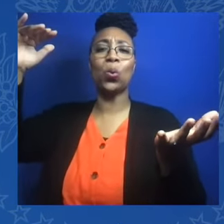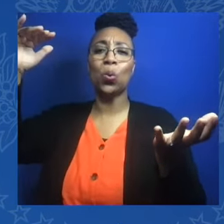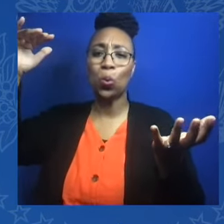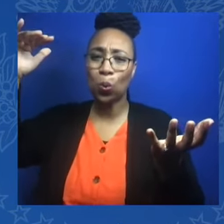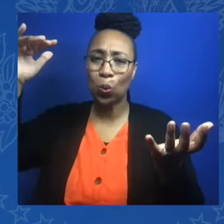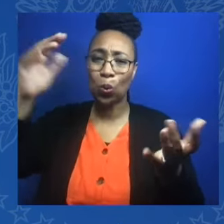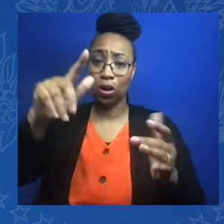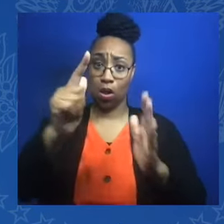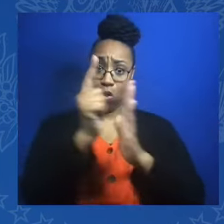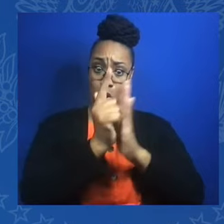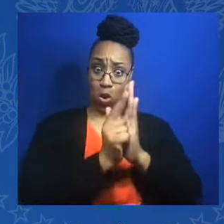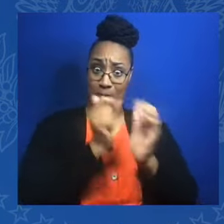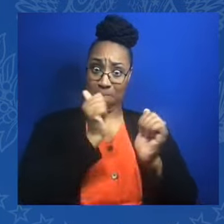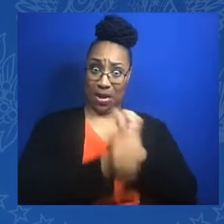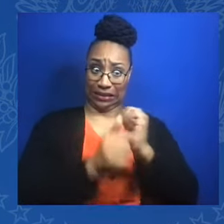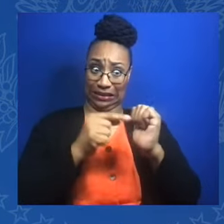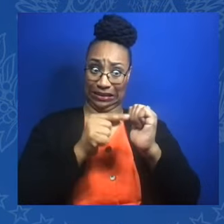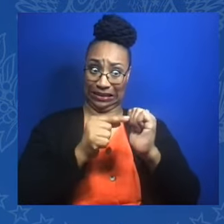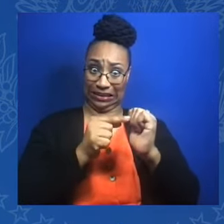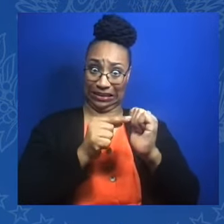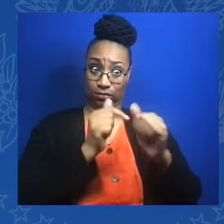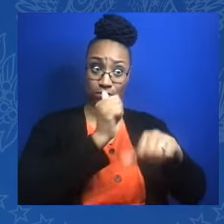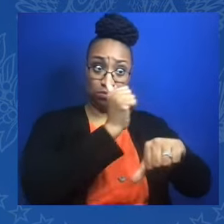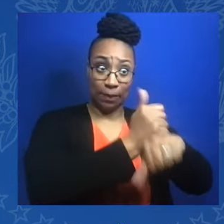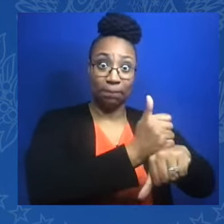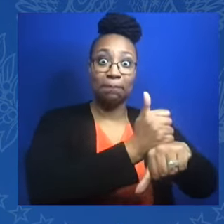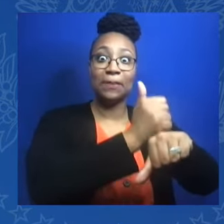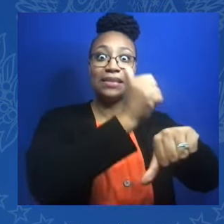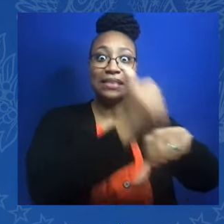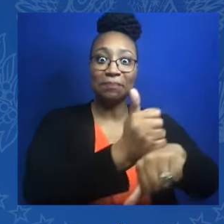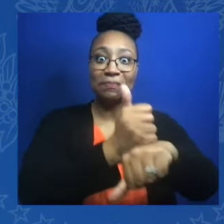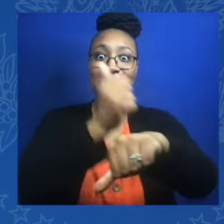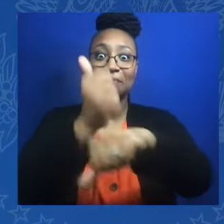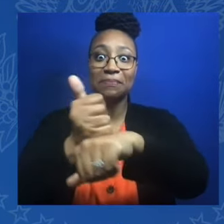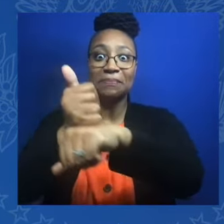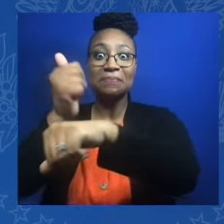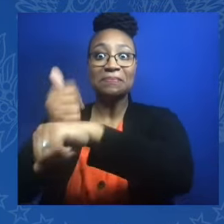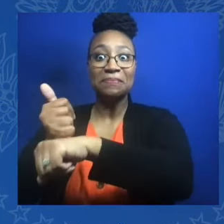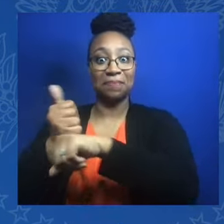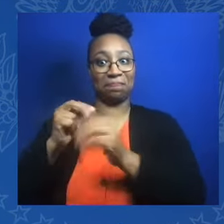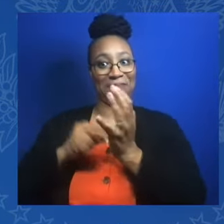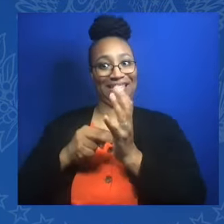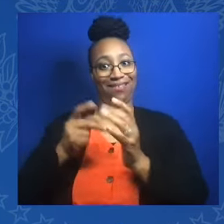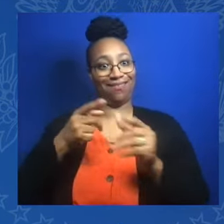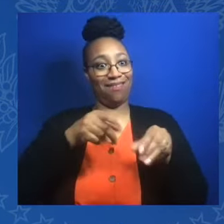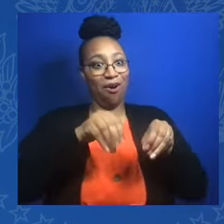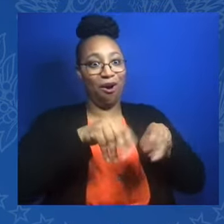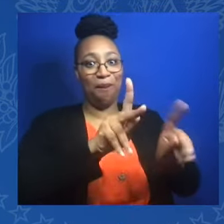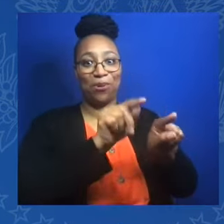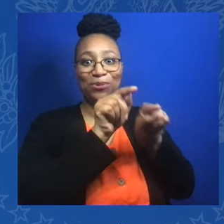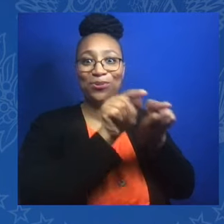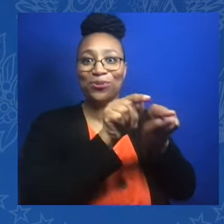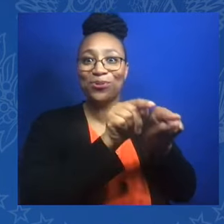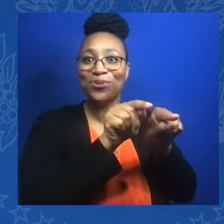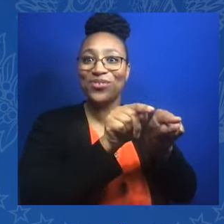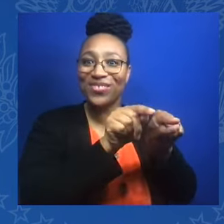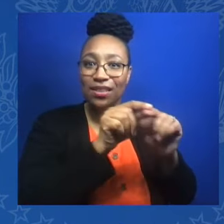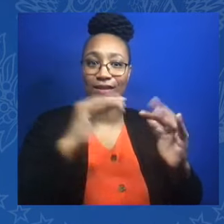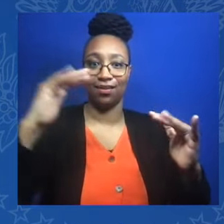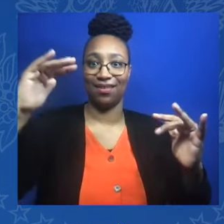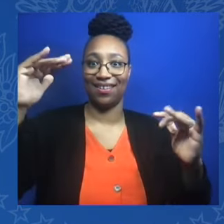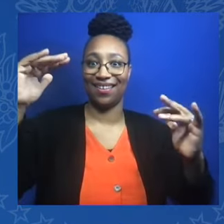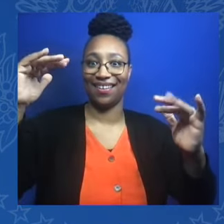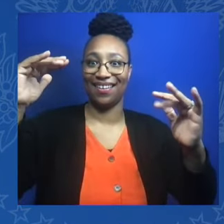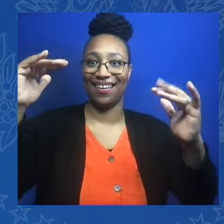to work even closer together to create good-paying jobs in both our countries. The Inflation Reduction Act, which I admit